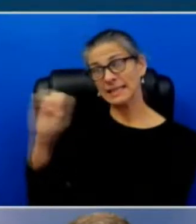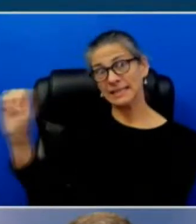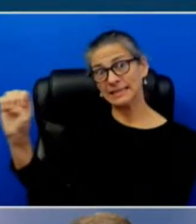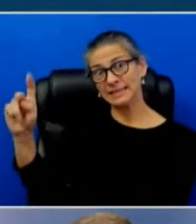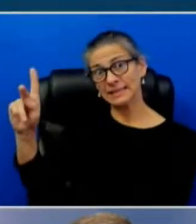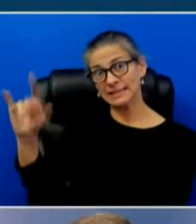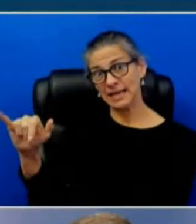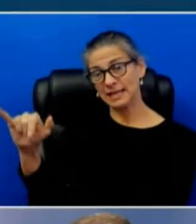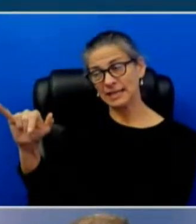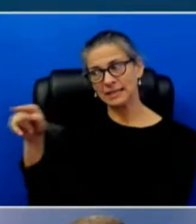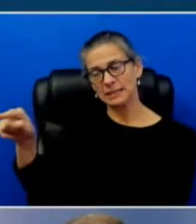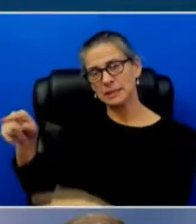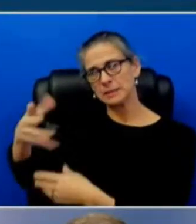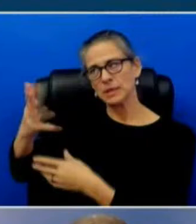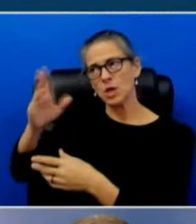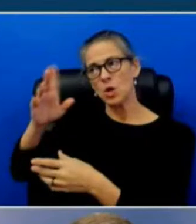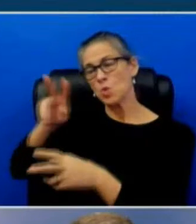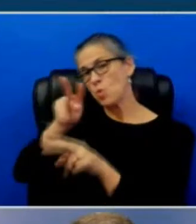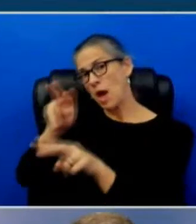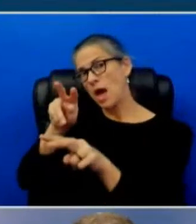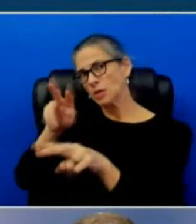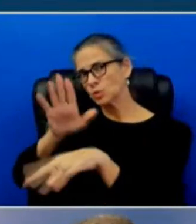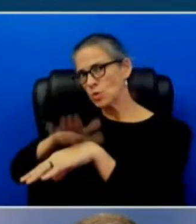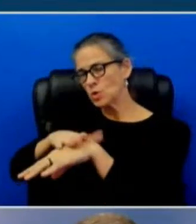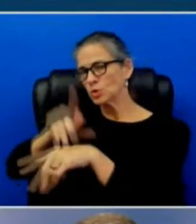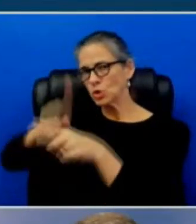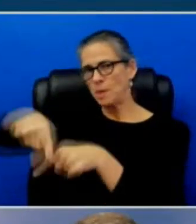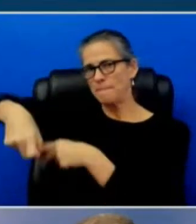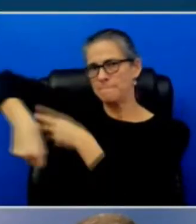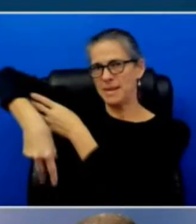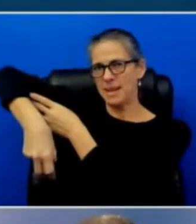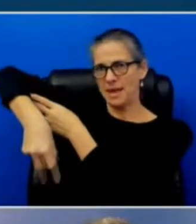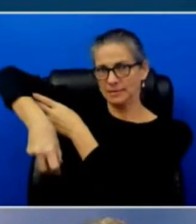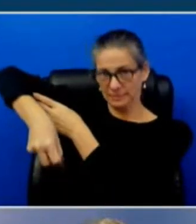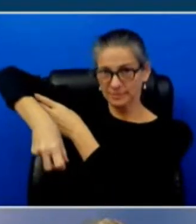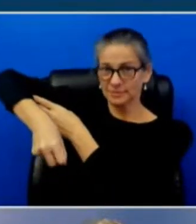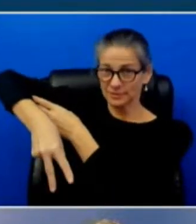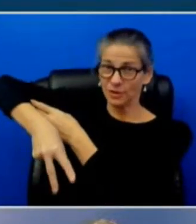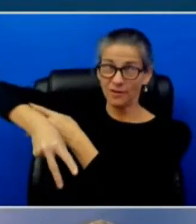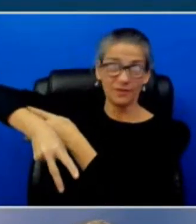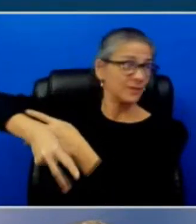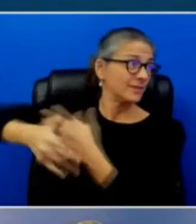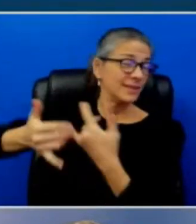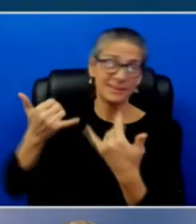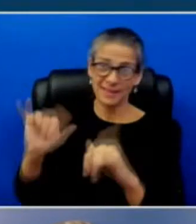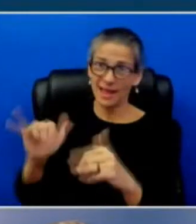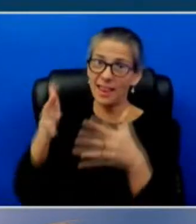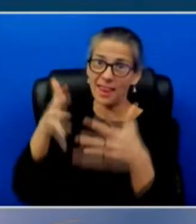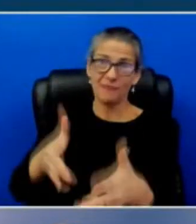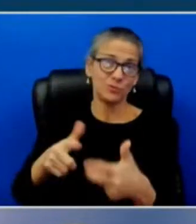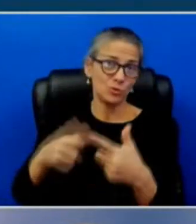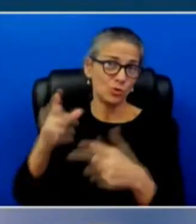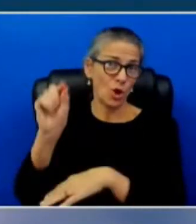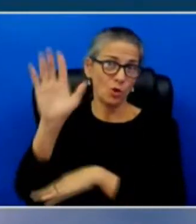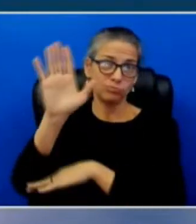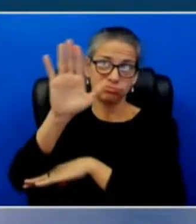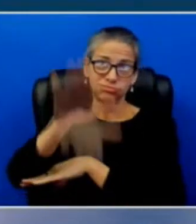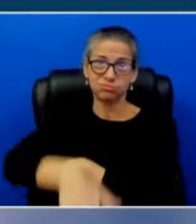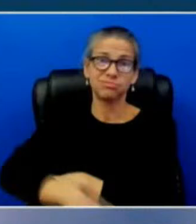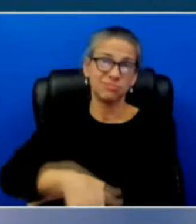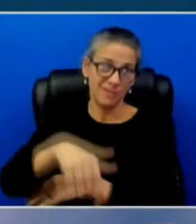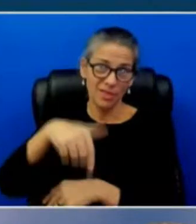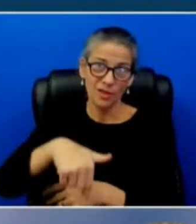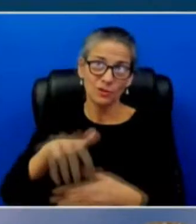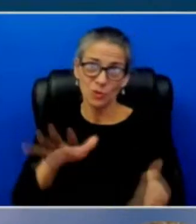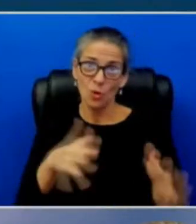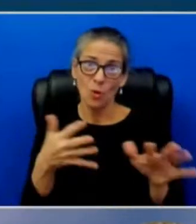midnight Eastern time. So still another full day today of dealing with this storm. Let's go to the